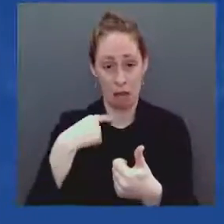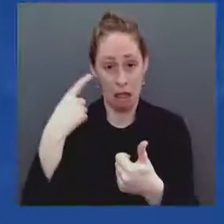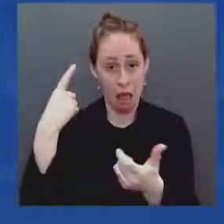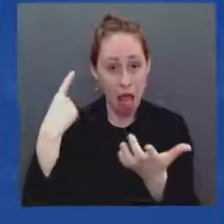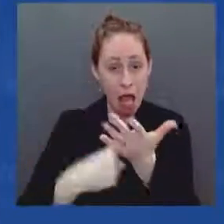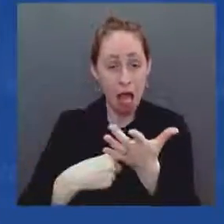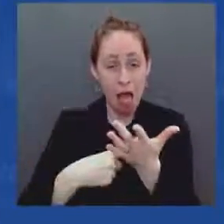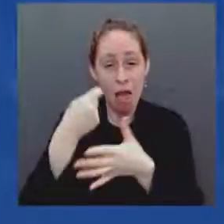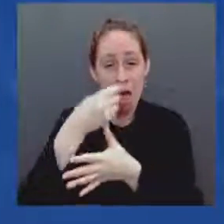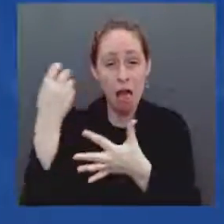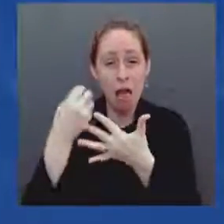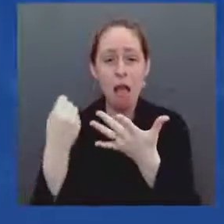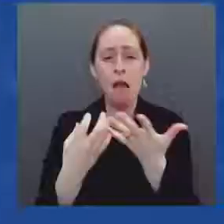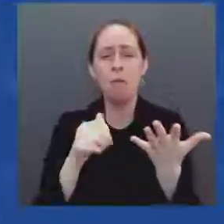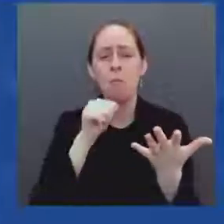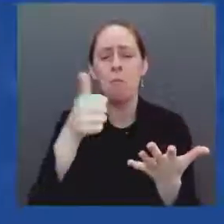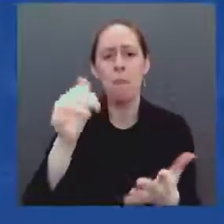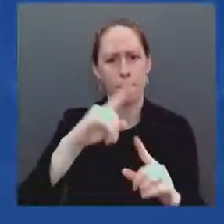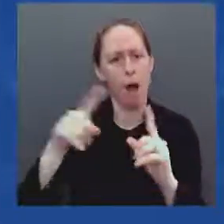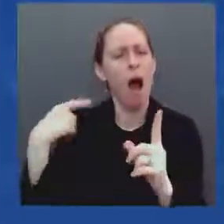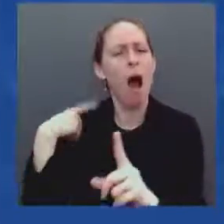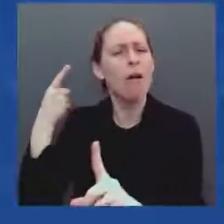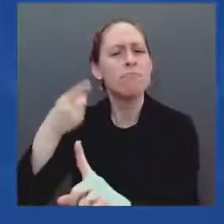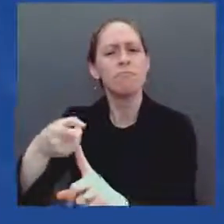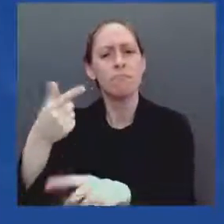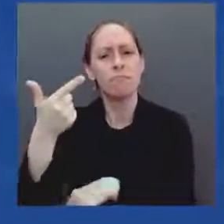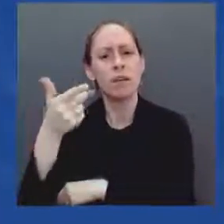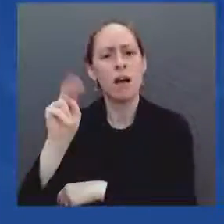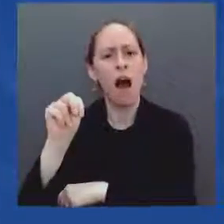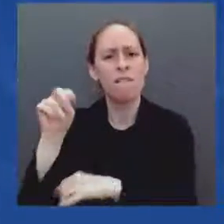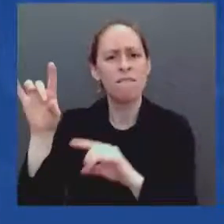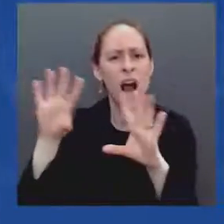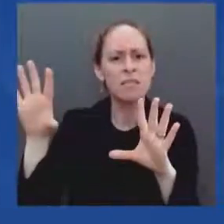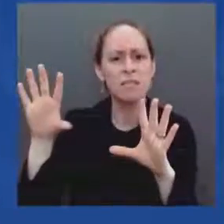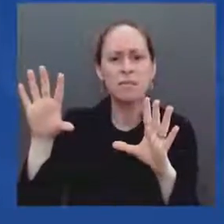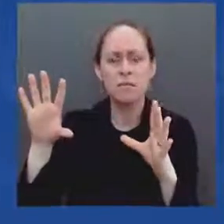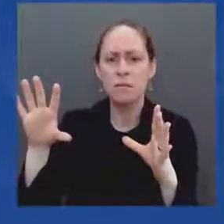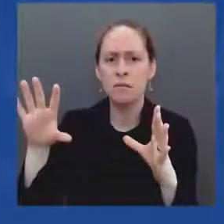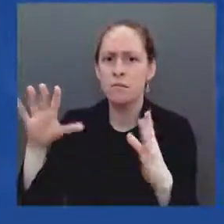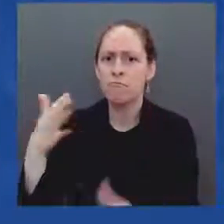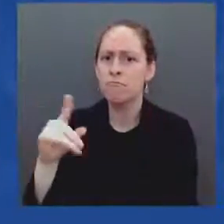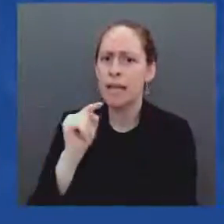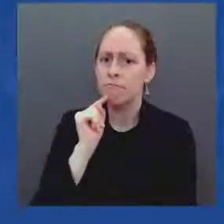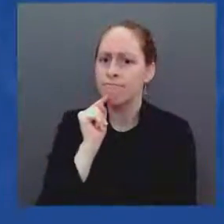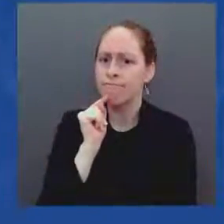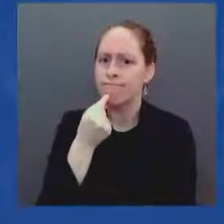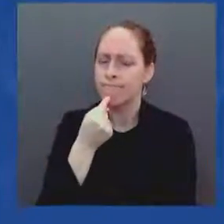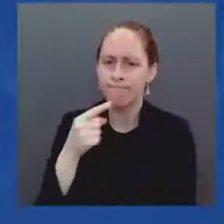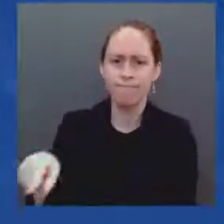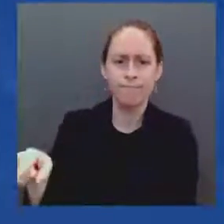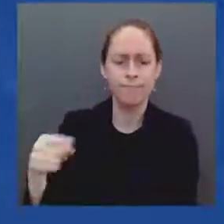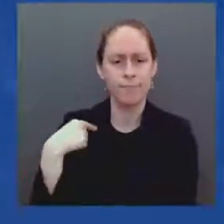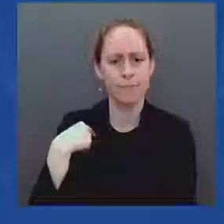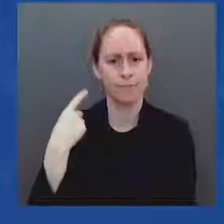of this pandemic. I made it clear we should use these funds to combat violent crime as